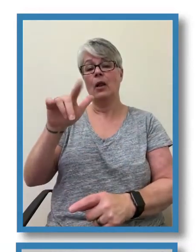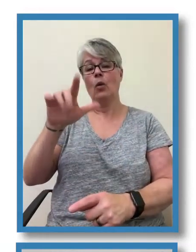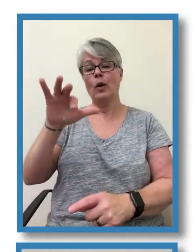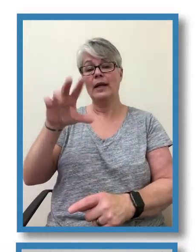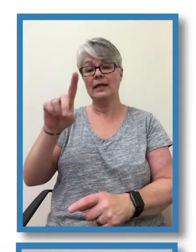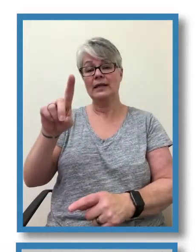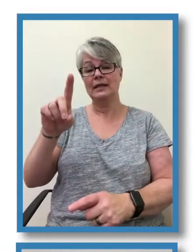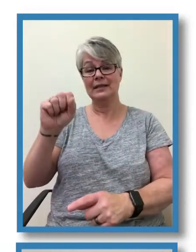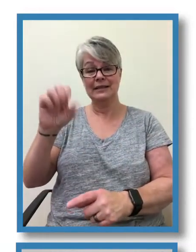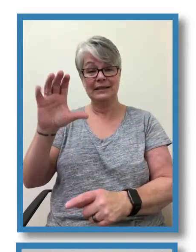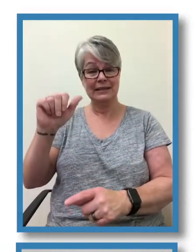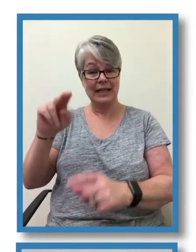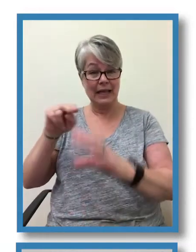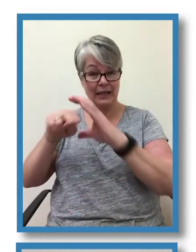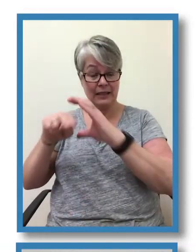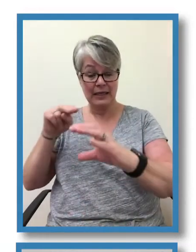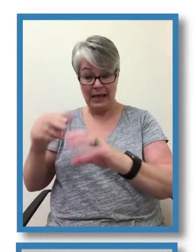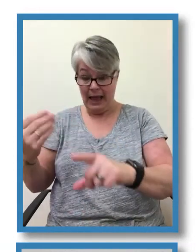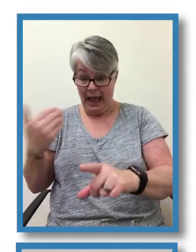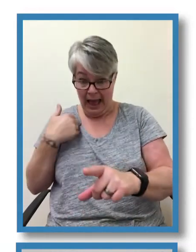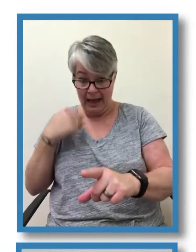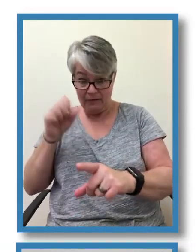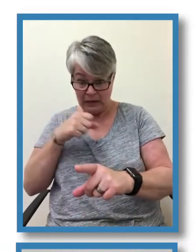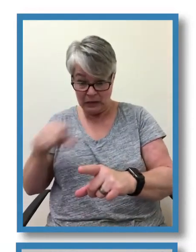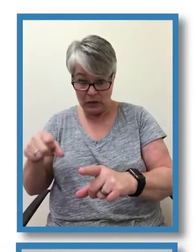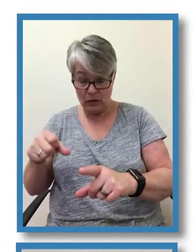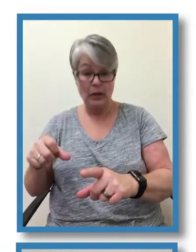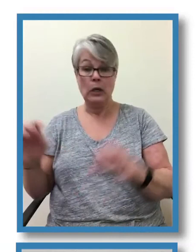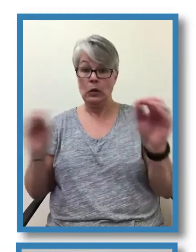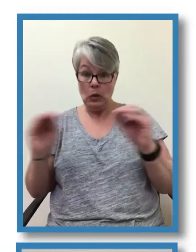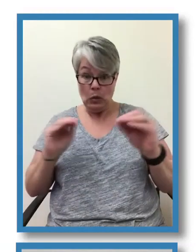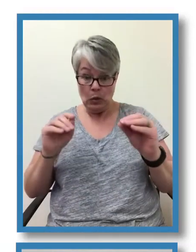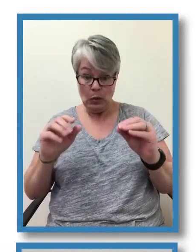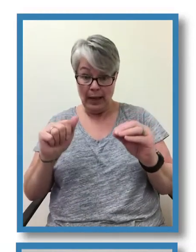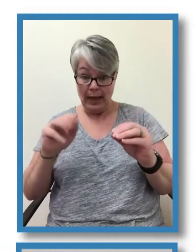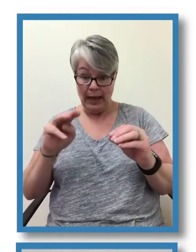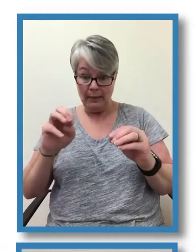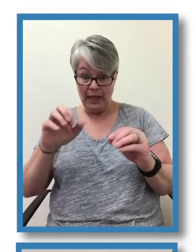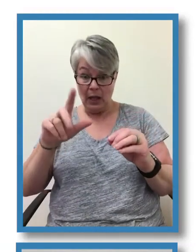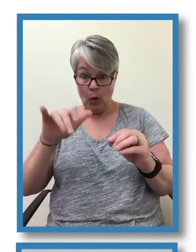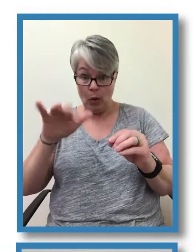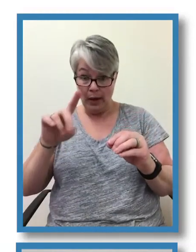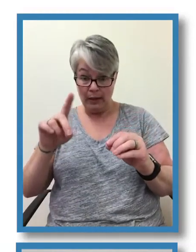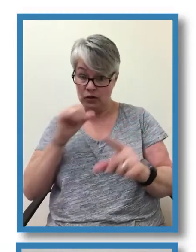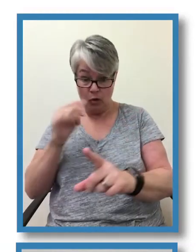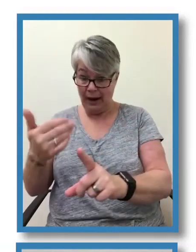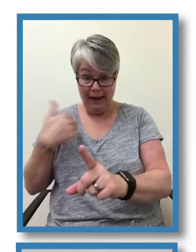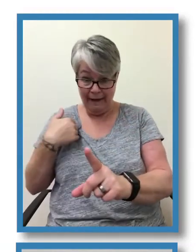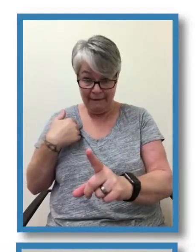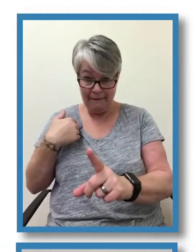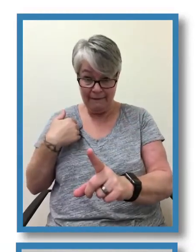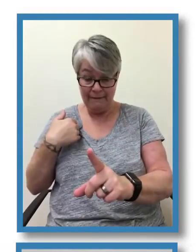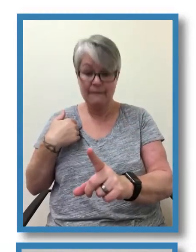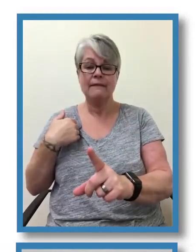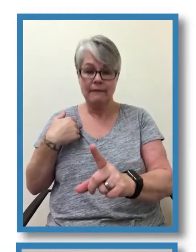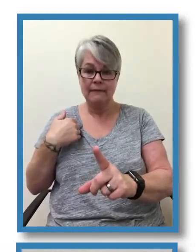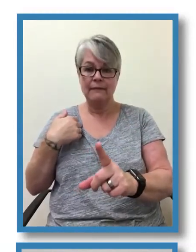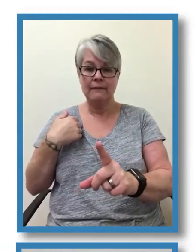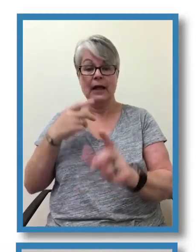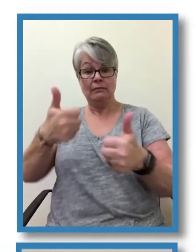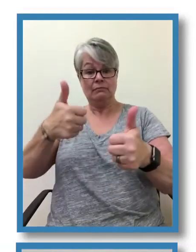thing. And it lets you step back. If it is positive, then you may want to